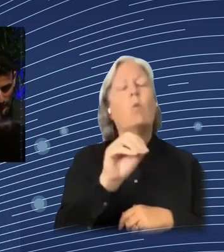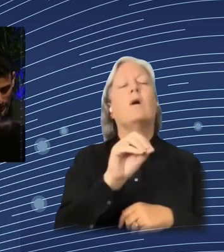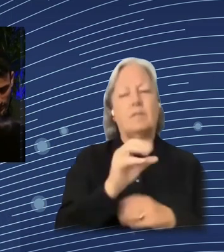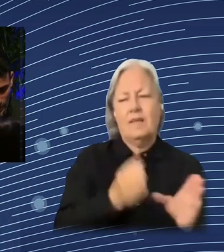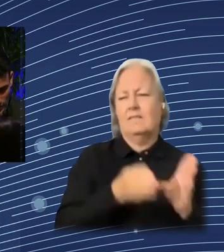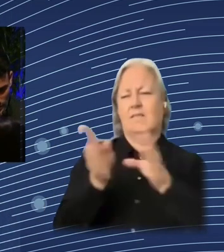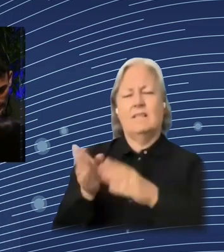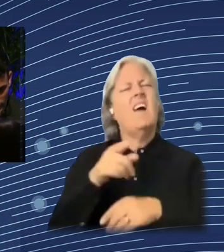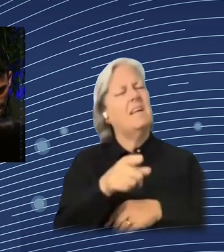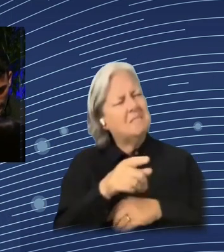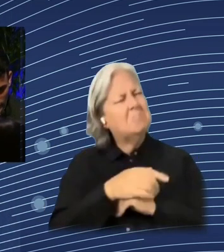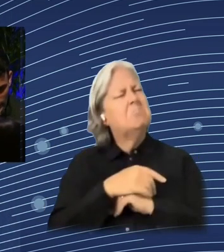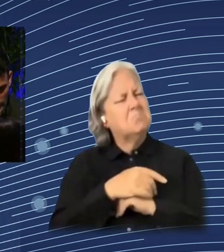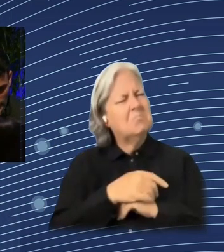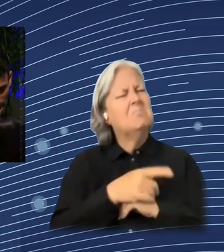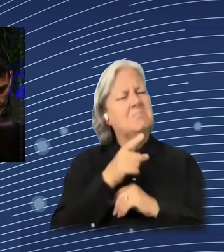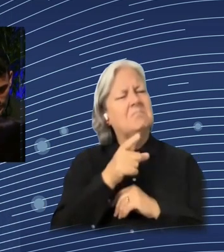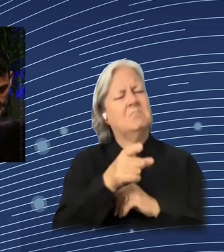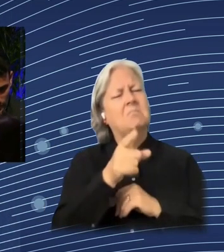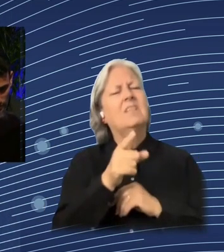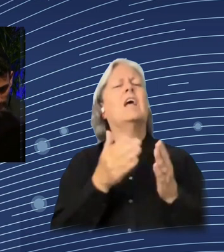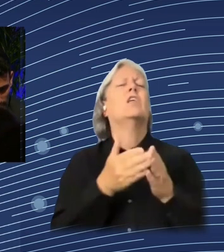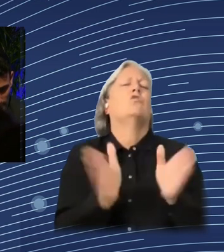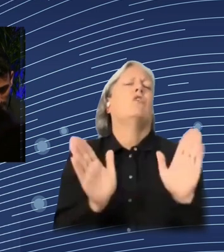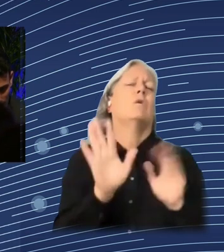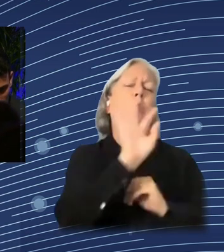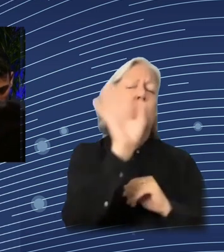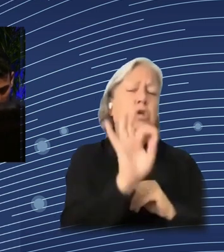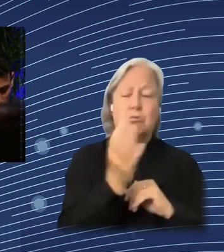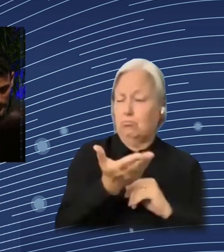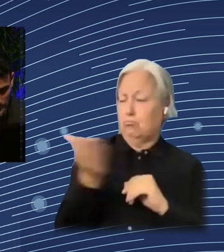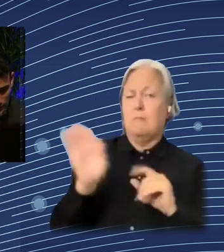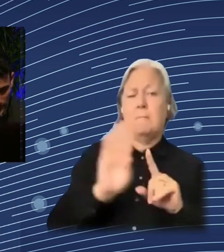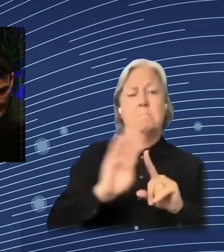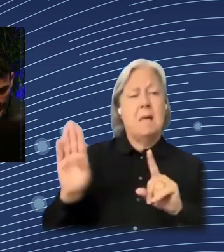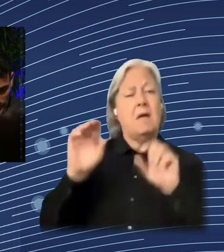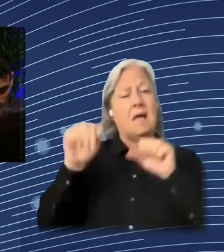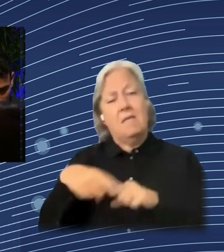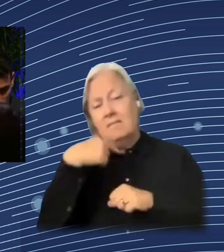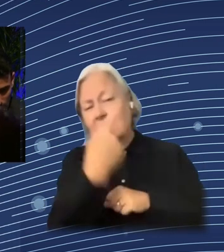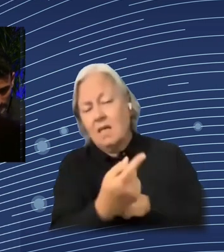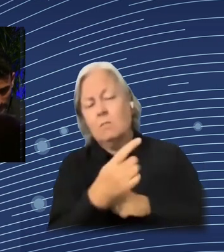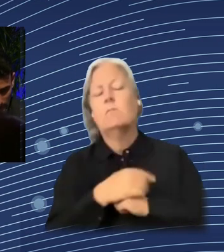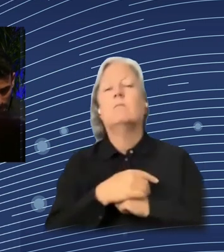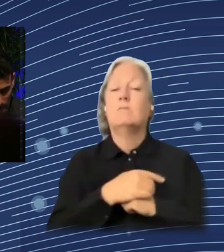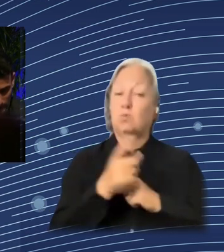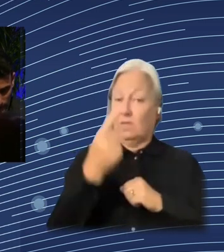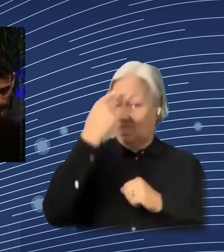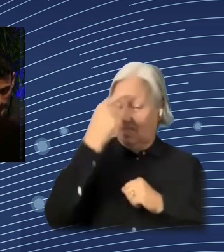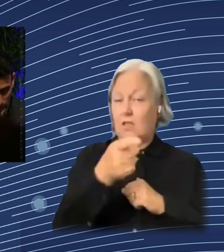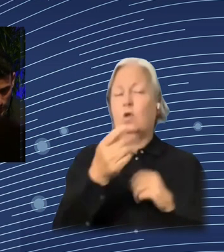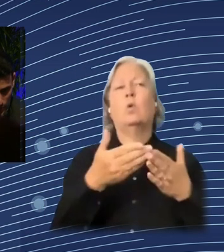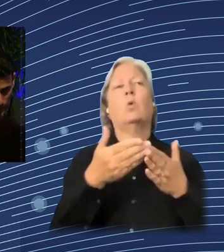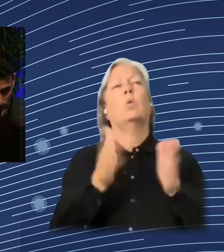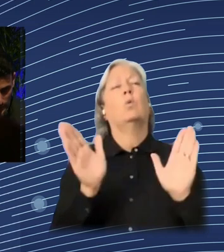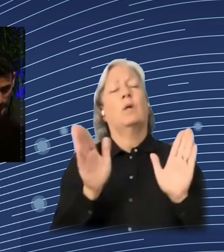sort of general question that anyone on the panel could respond to, I guess. Would it be possible to have universal basic income and a